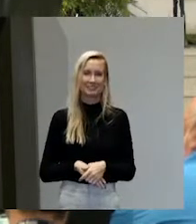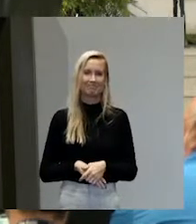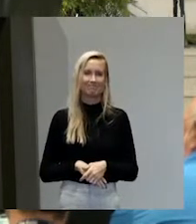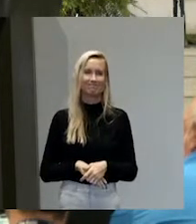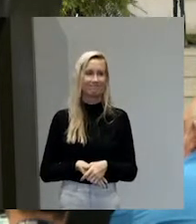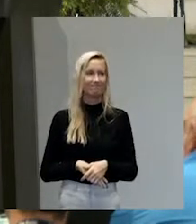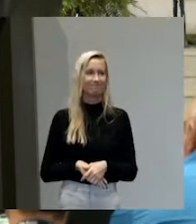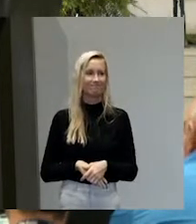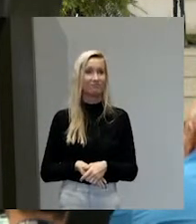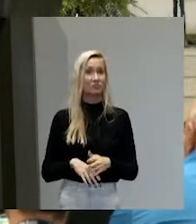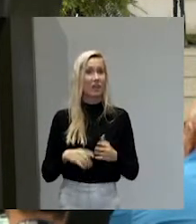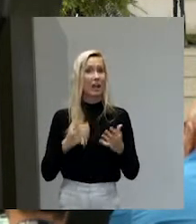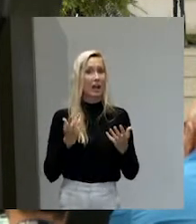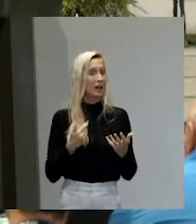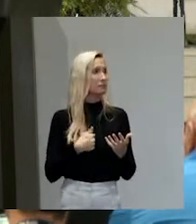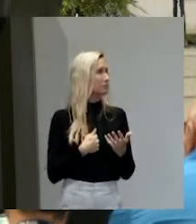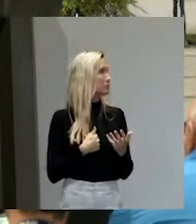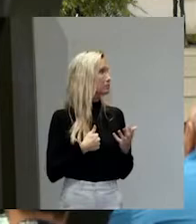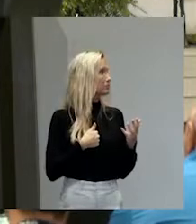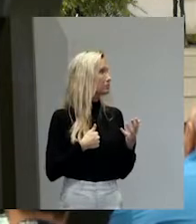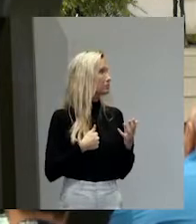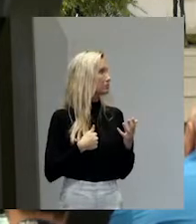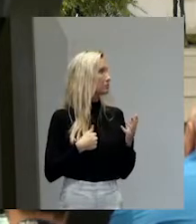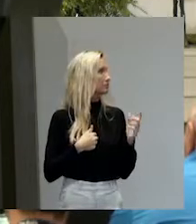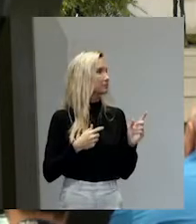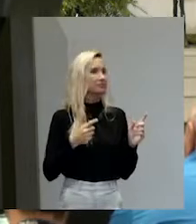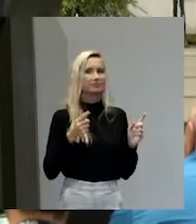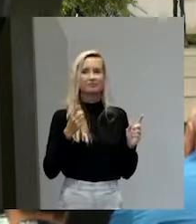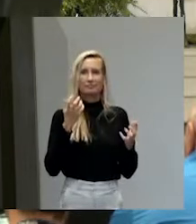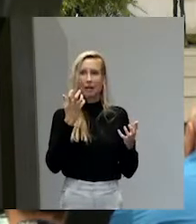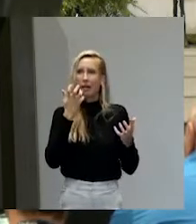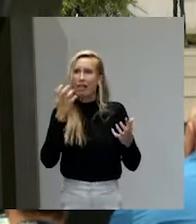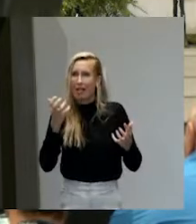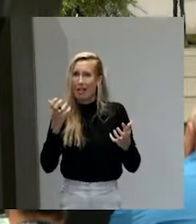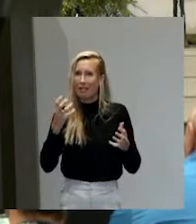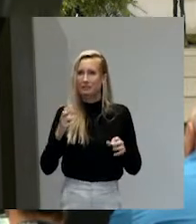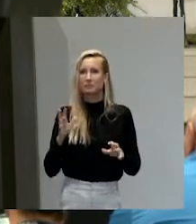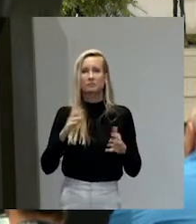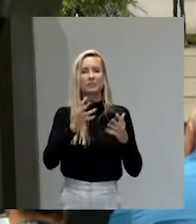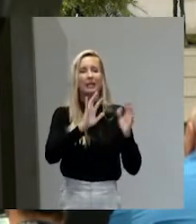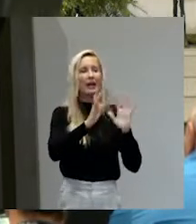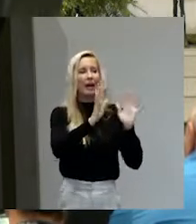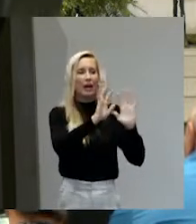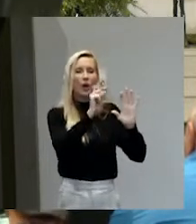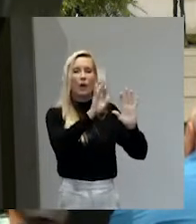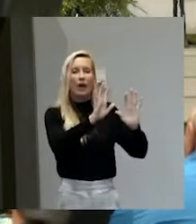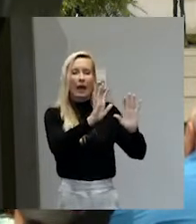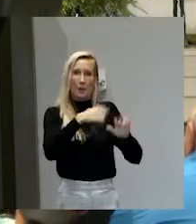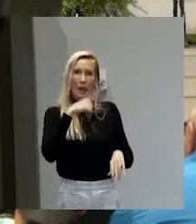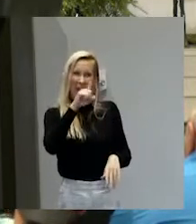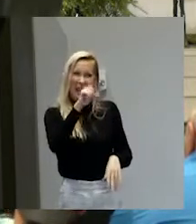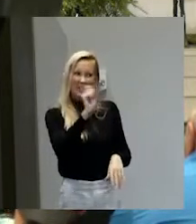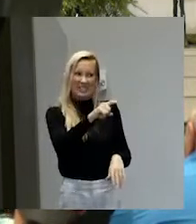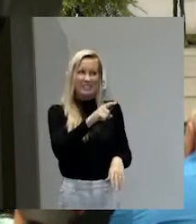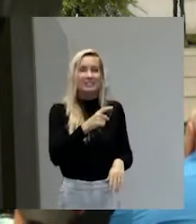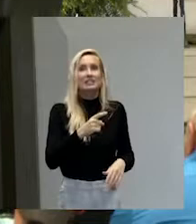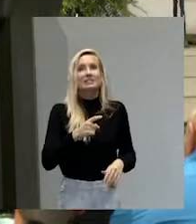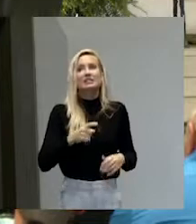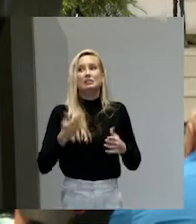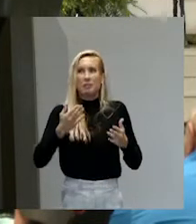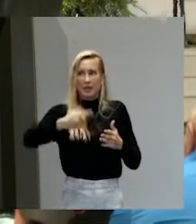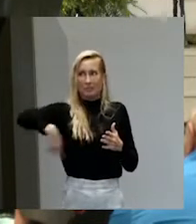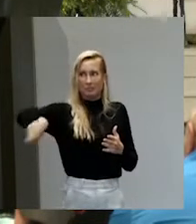So I'm going to ask. The question. Yeah. I'm going to ask the question that everybody's been wondering for probably about the last 75